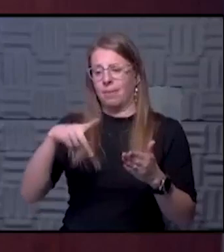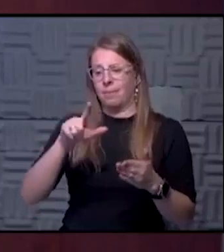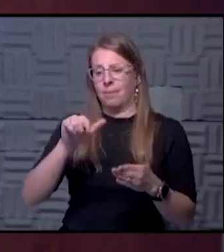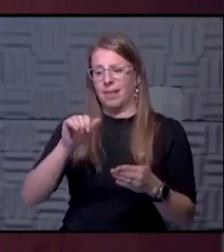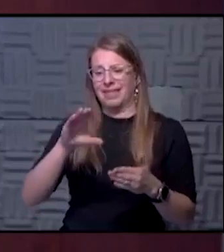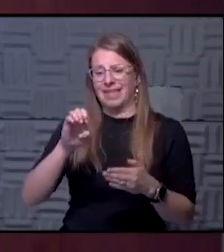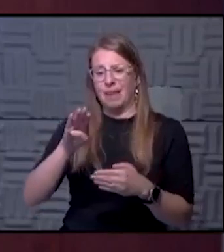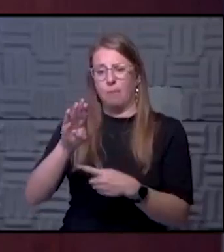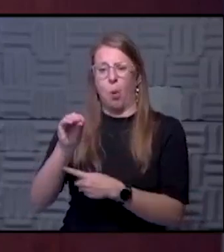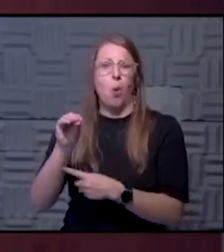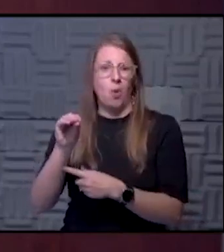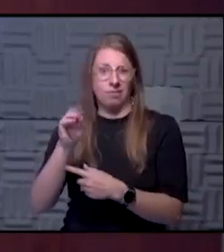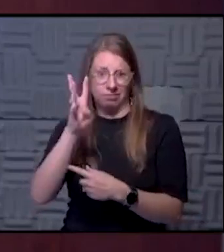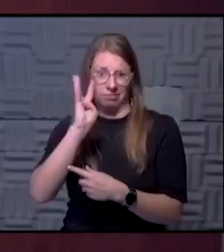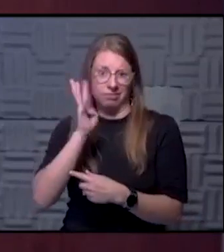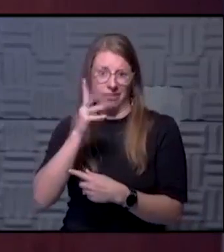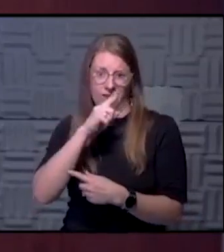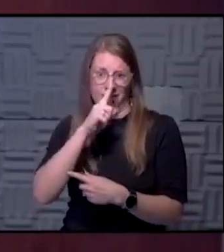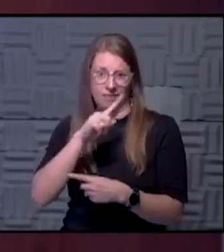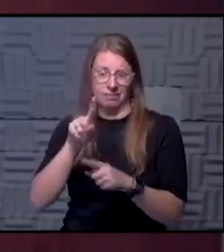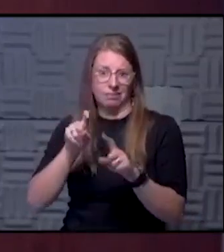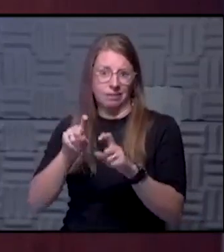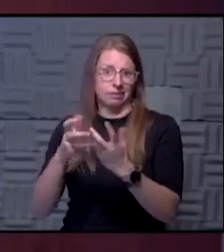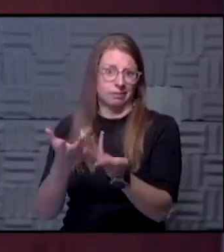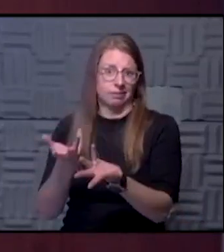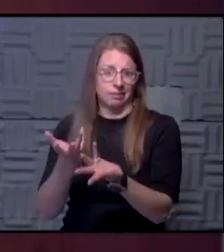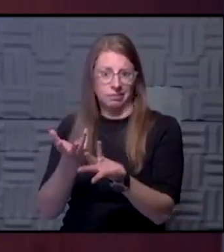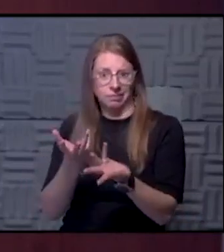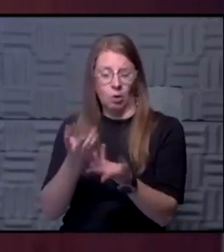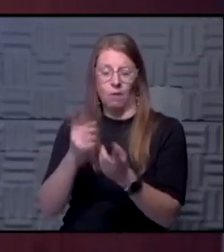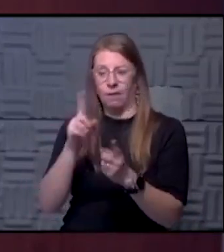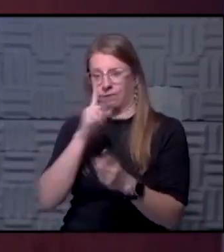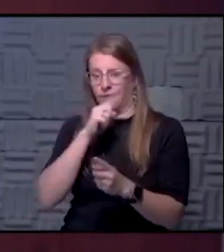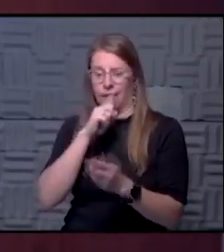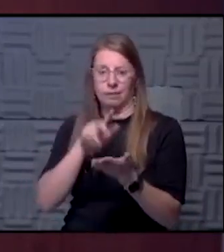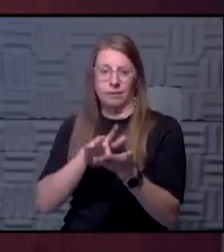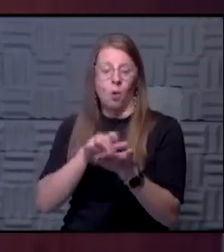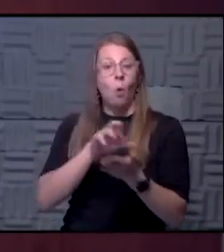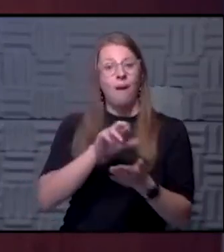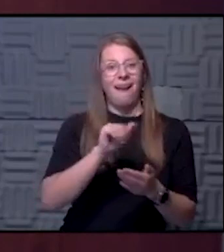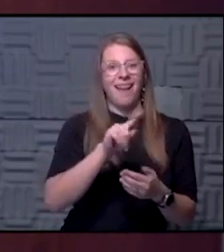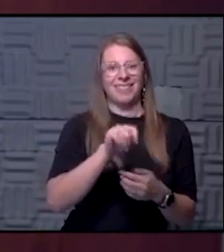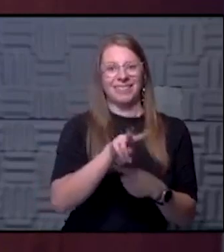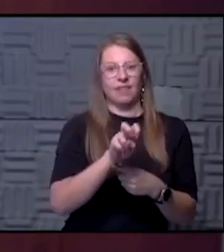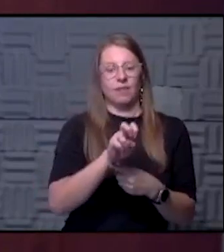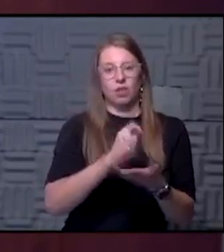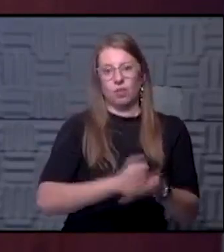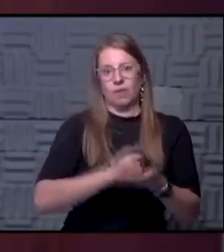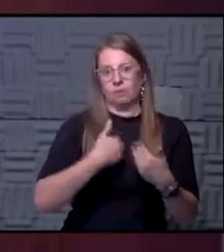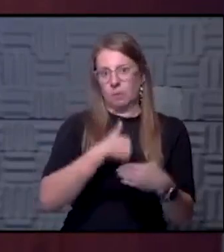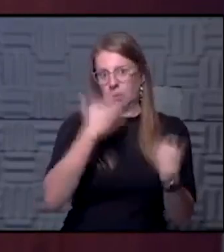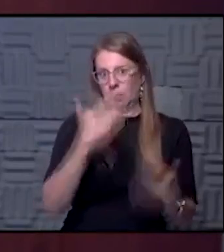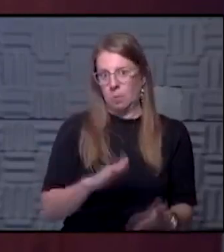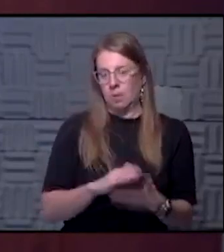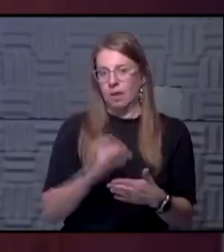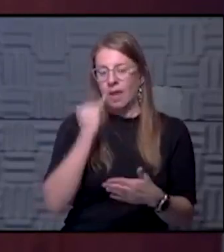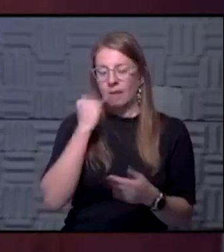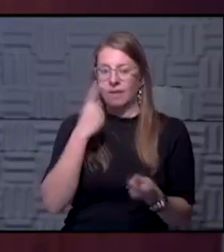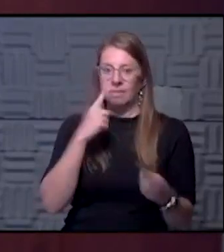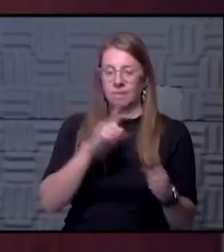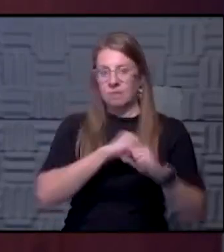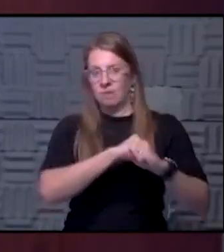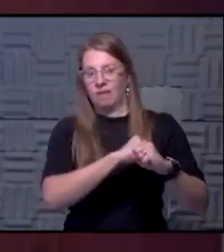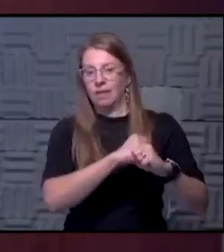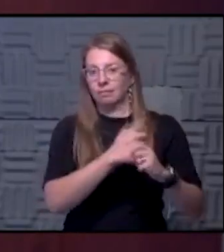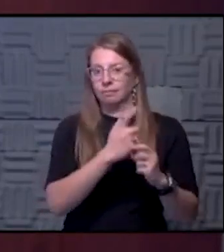hospital. If this is you do get the placebo, certainly, or the active treatment. We just don't know if it's going to work and prevent that